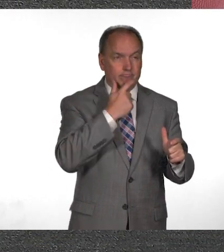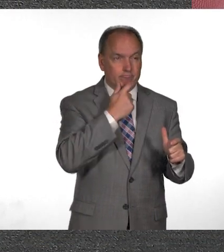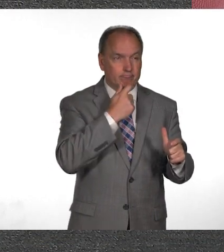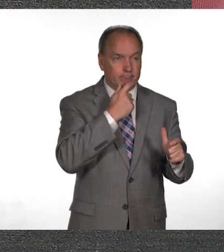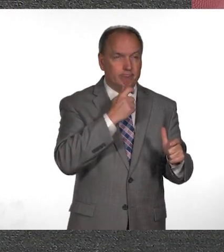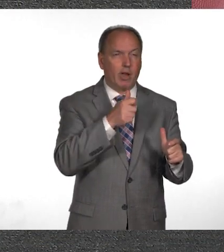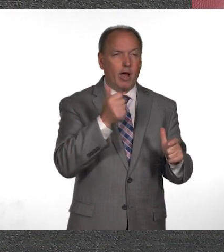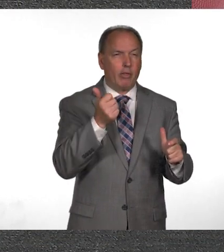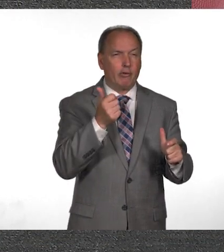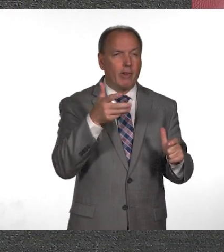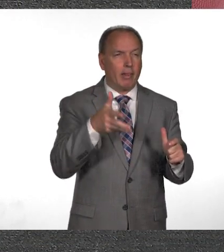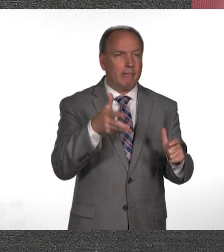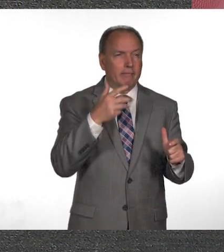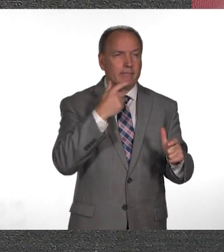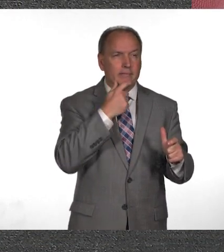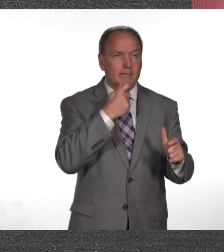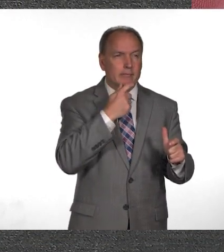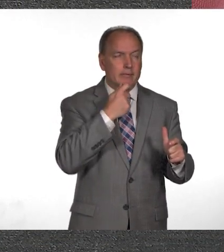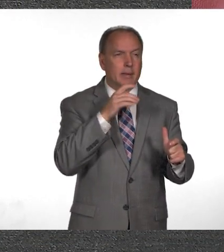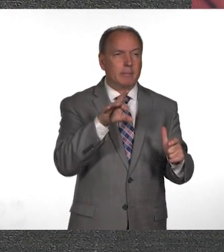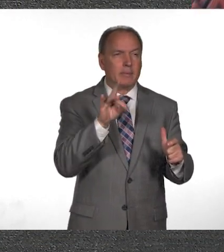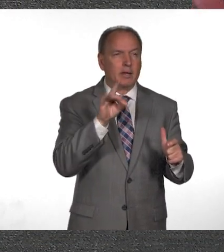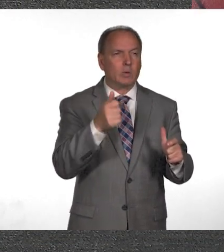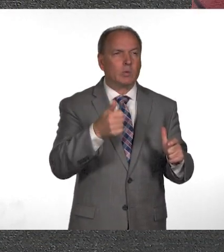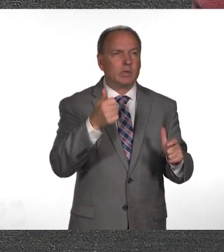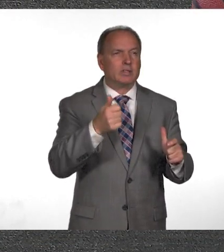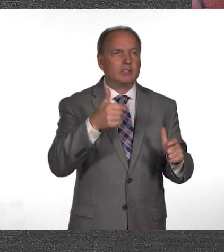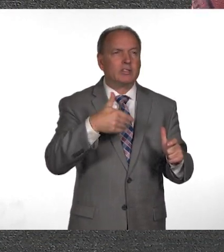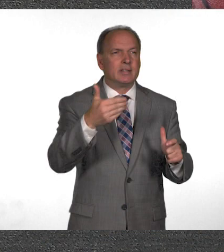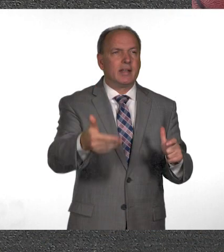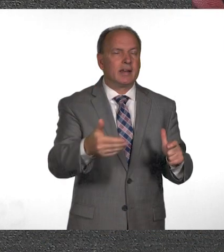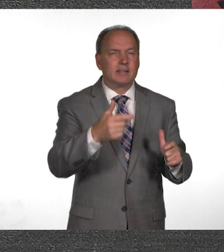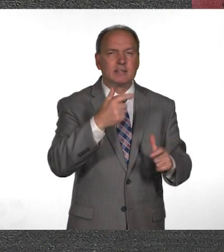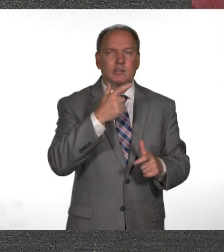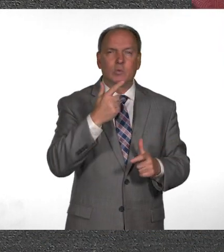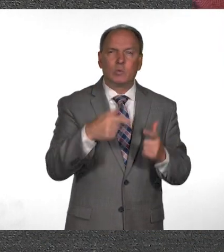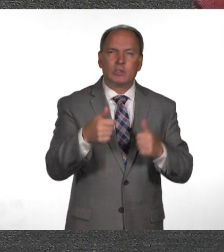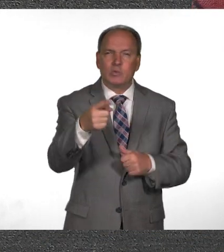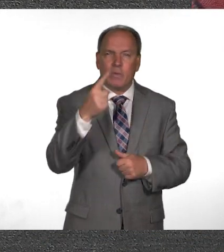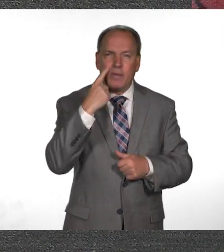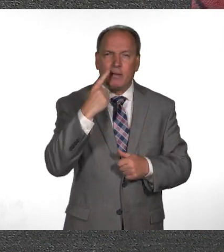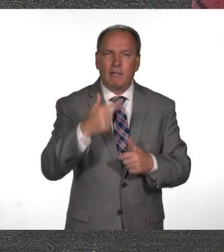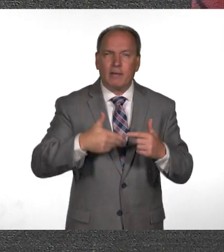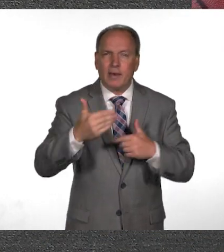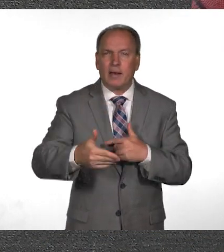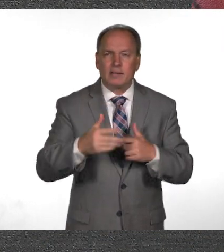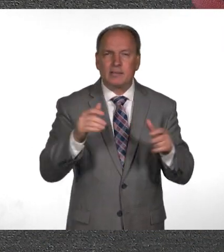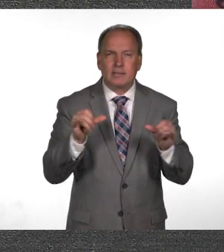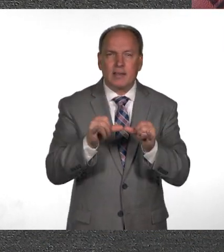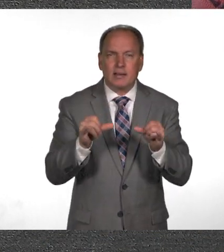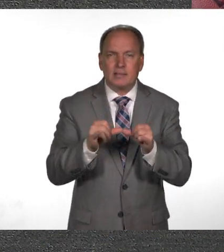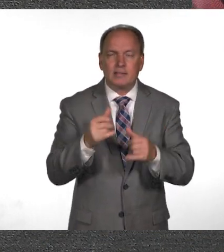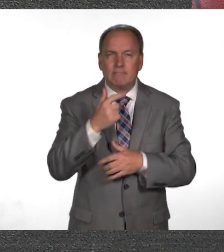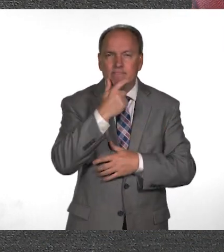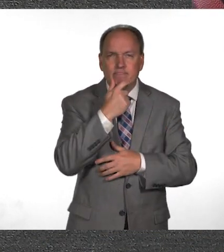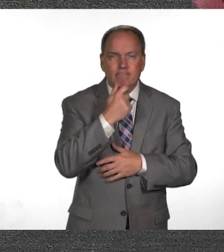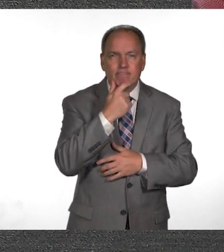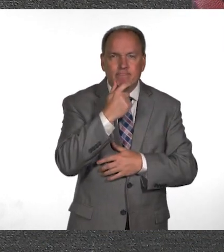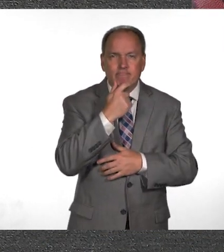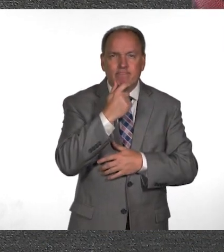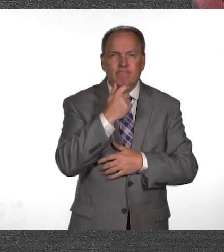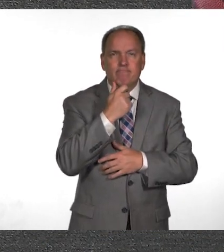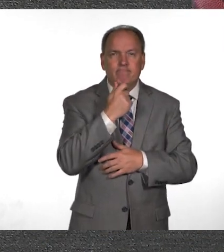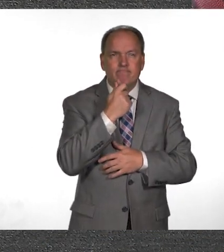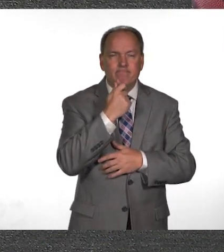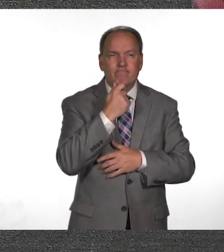these other ones here to pick from. I wonder which one would go next. Which one do you think was going to go next now? What do you